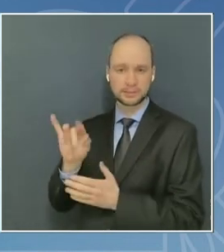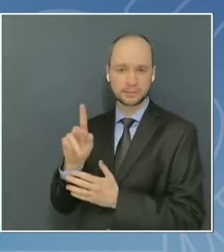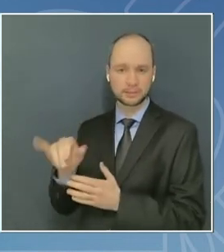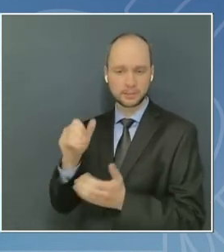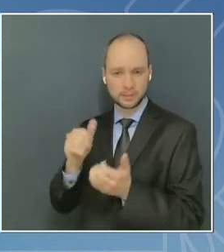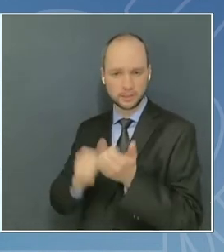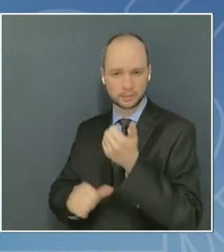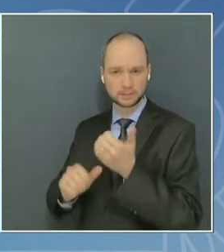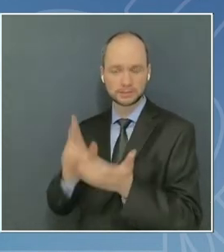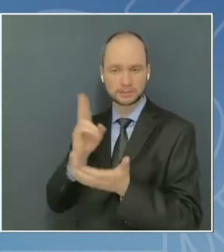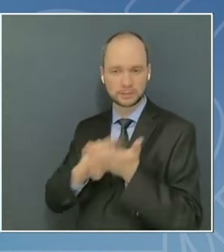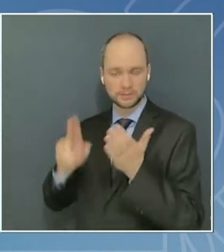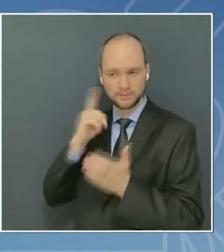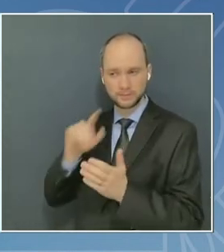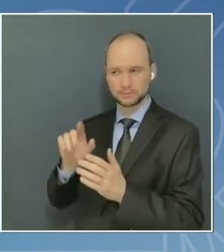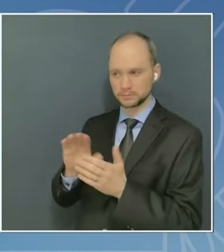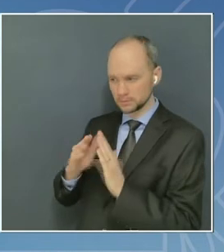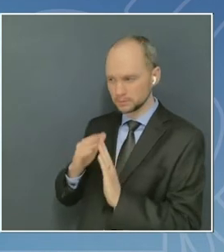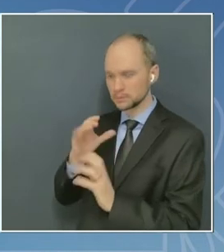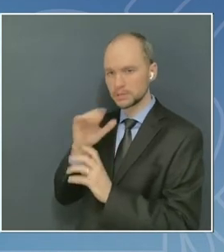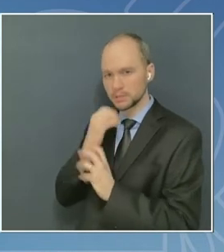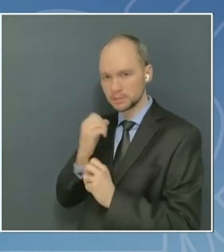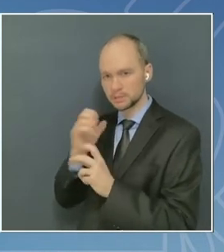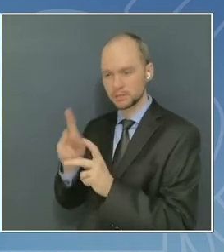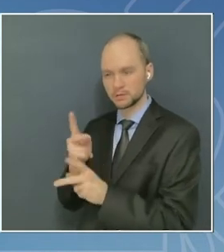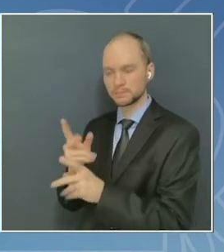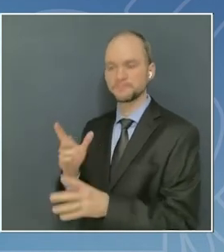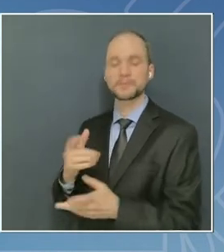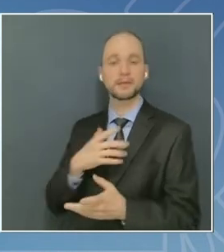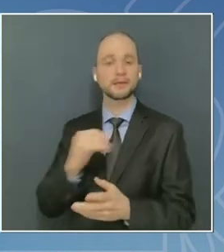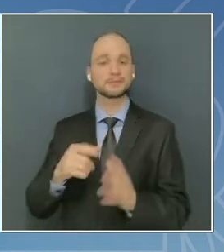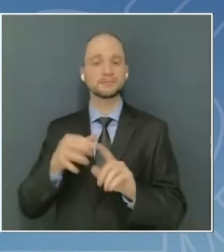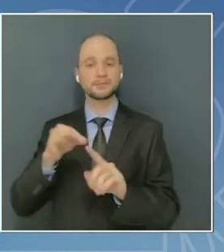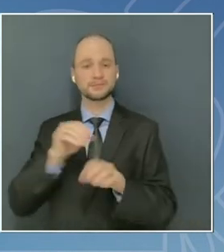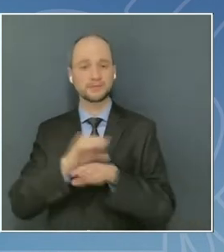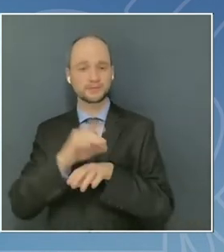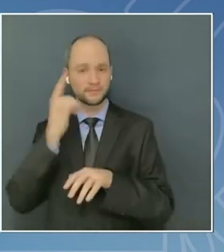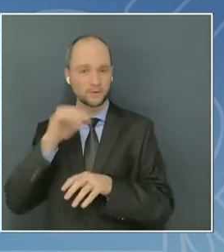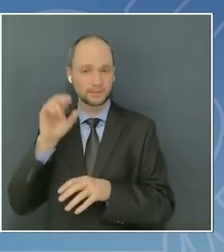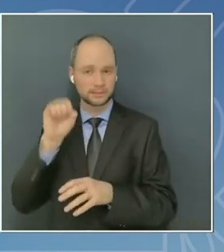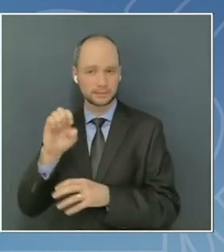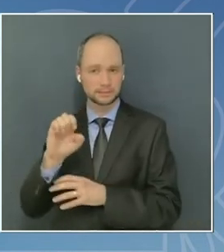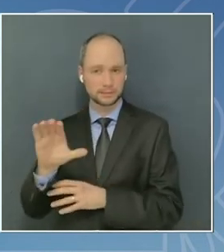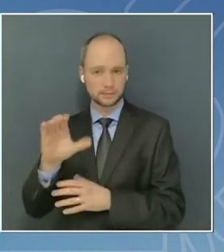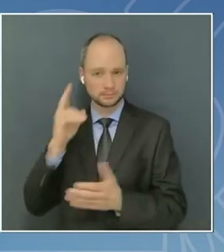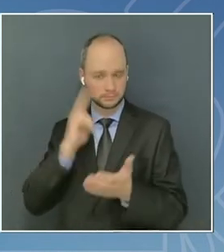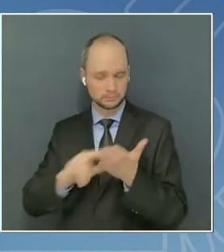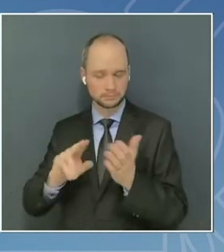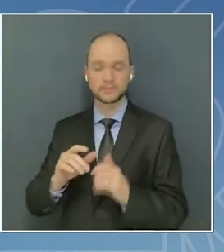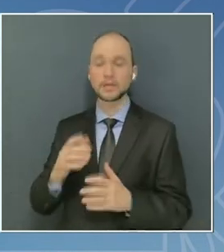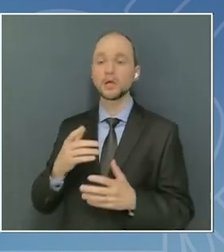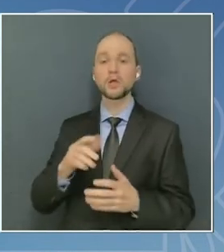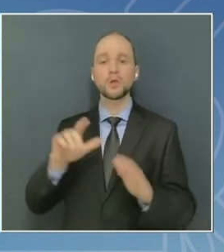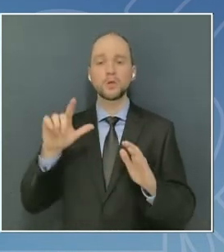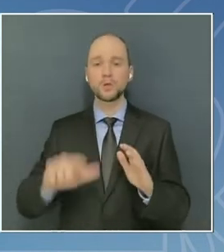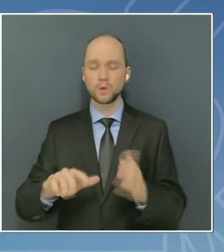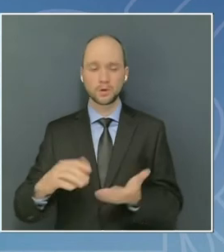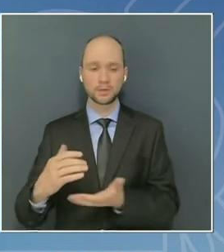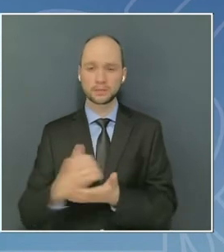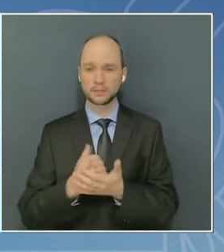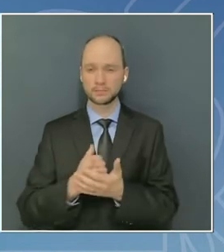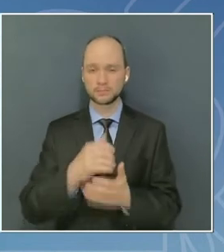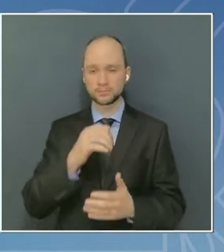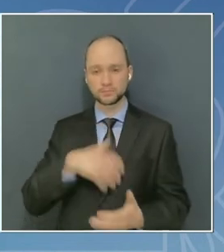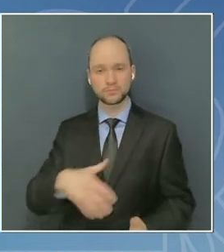Veterans Affairs and Special Advisor to the Secretary. I've had the opportunity to take care of low-income pregnant women and children and